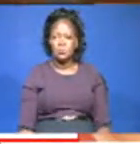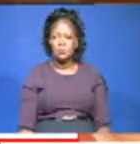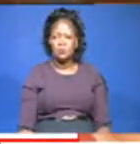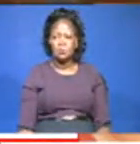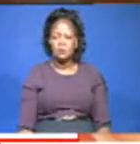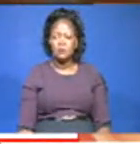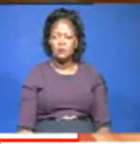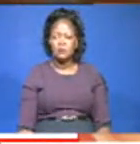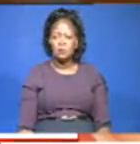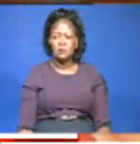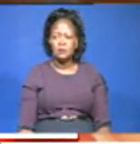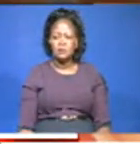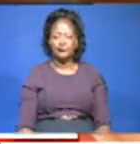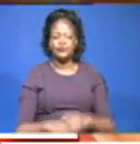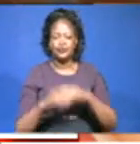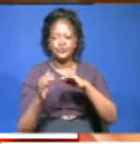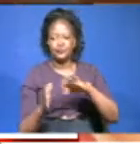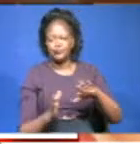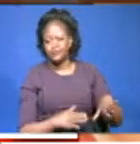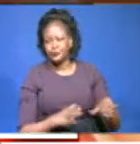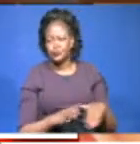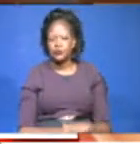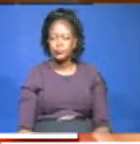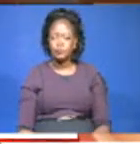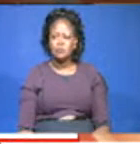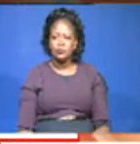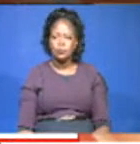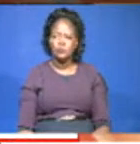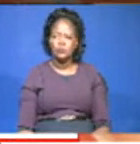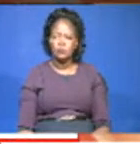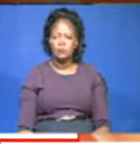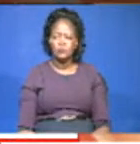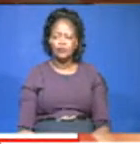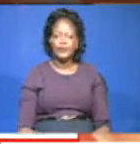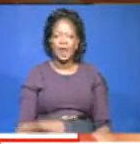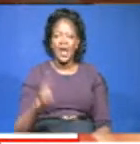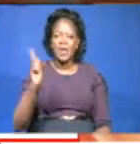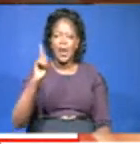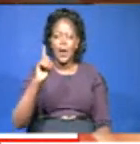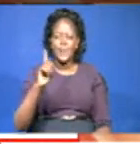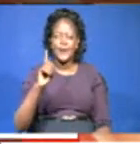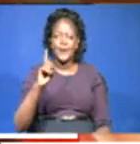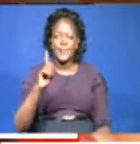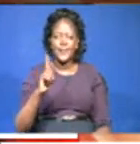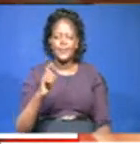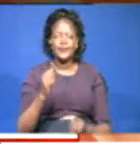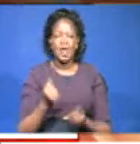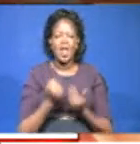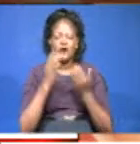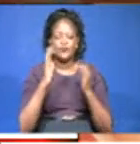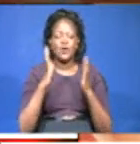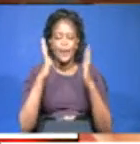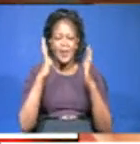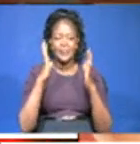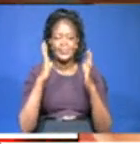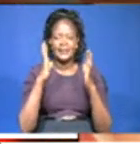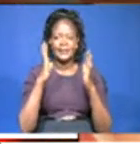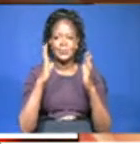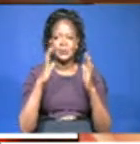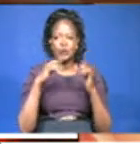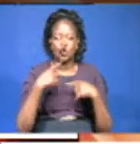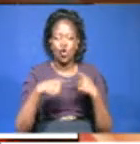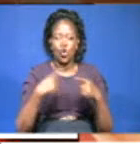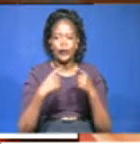And now we cross over to the defense headquarters in Nairobi, where the handing over ceremony is currently